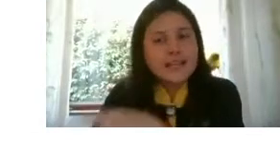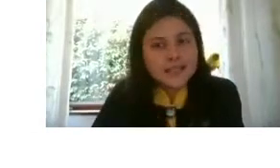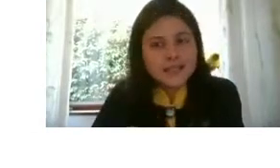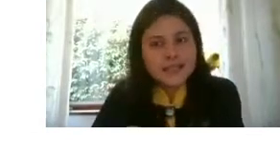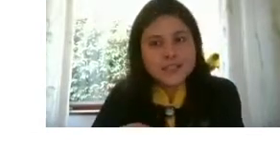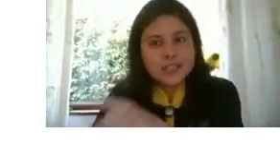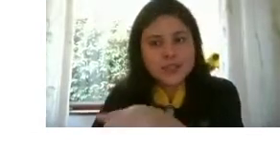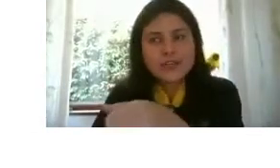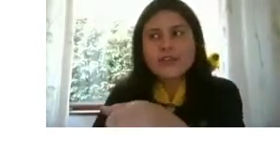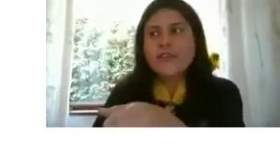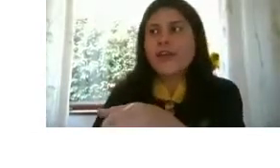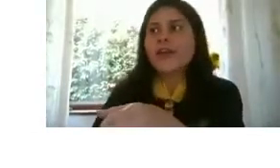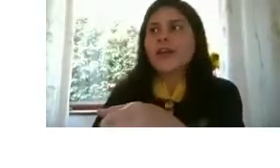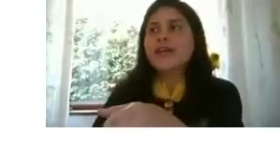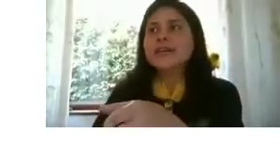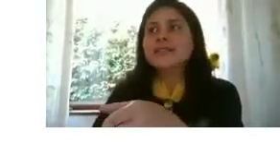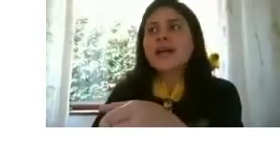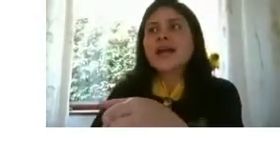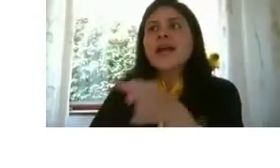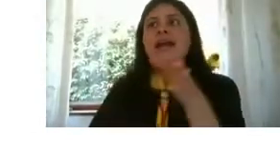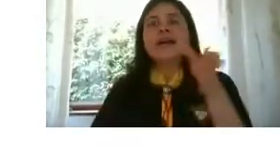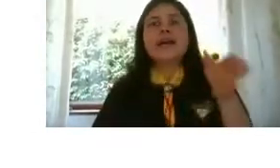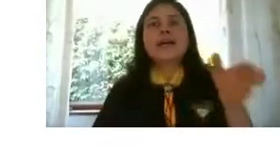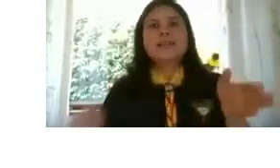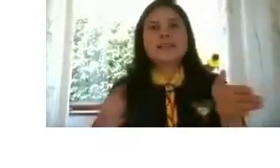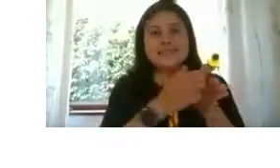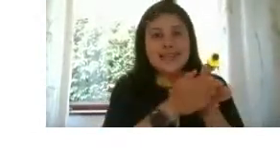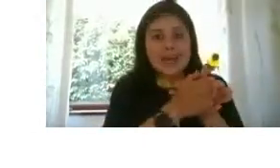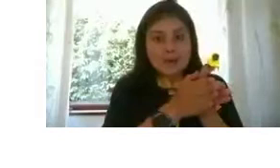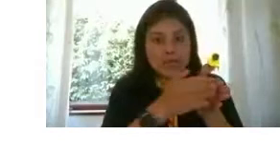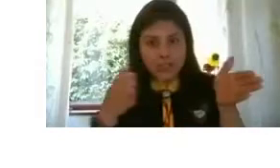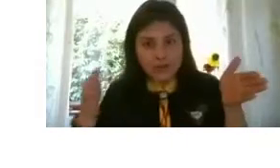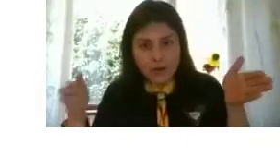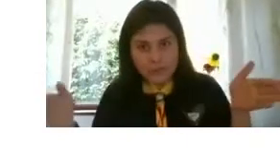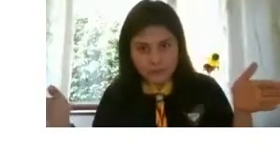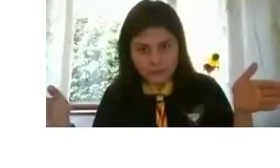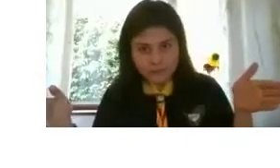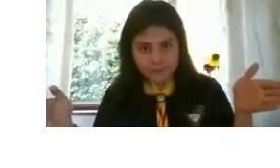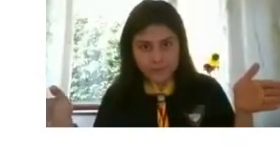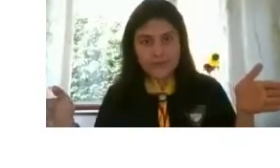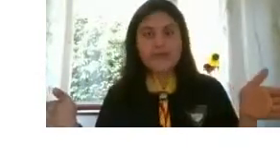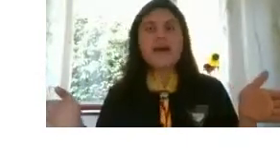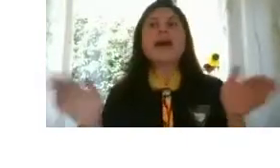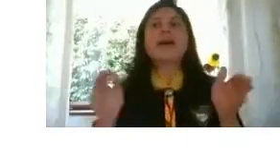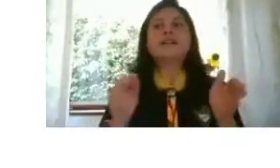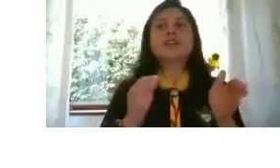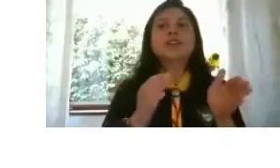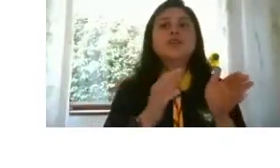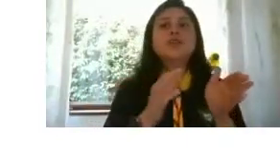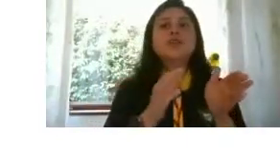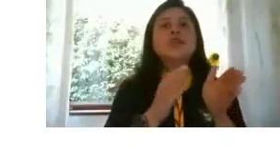signed English, as you can read there, is the same English grammar,